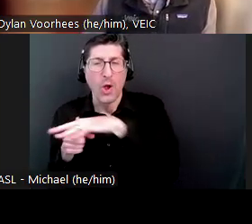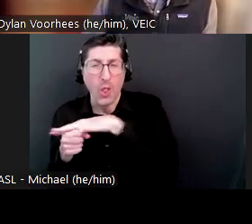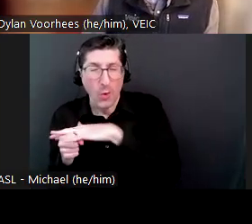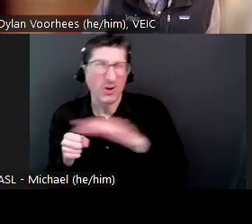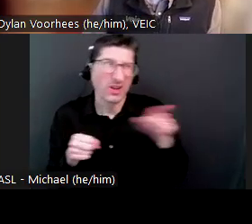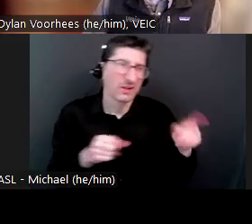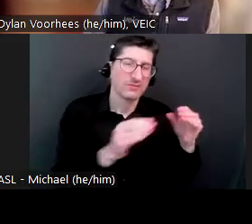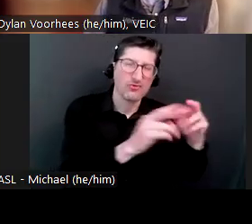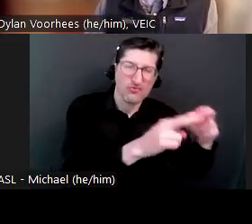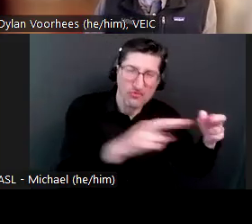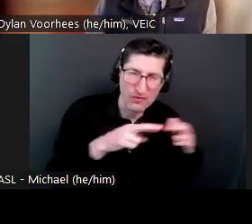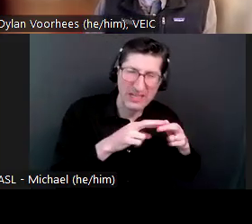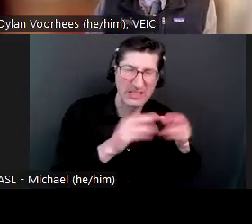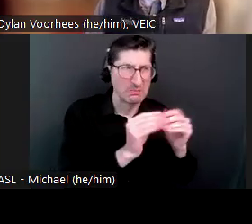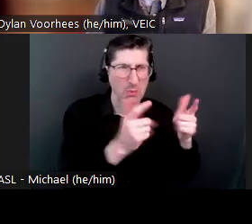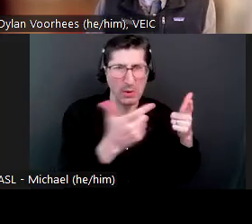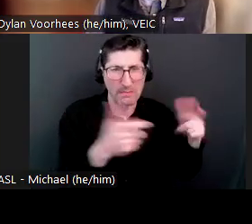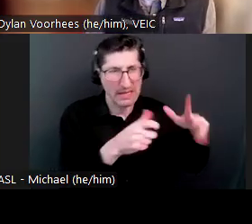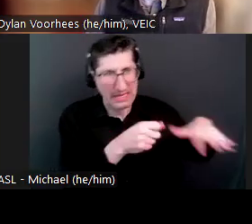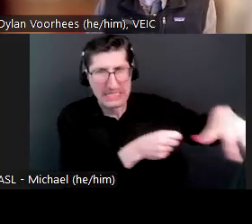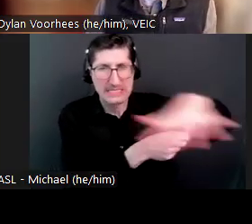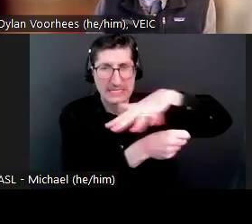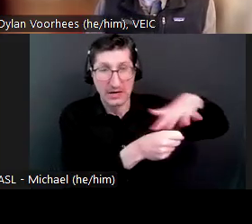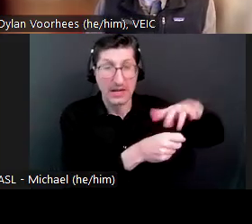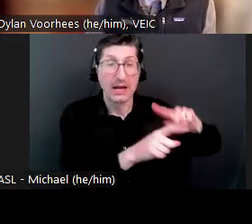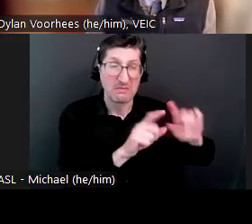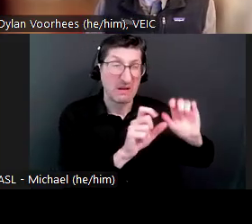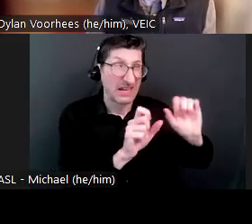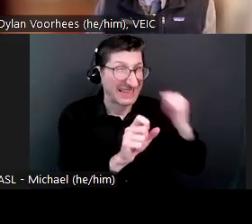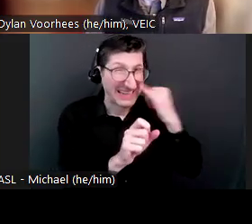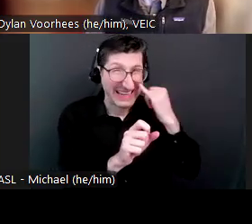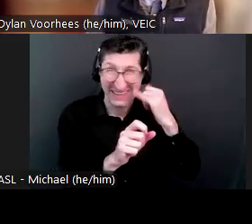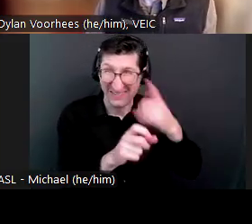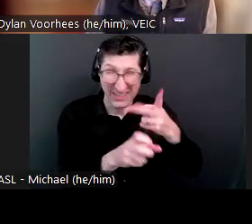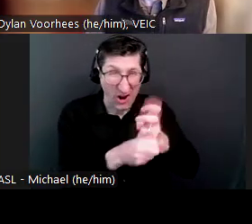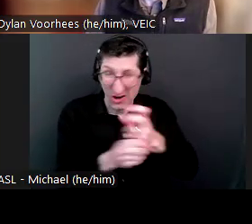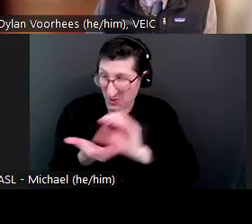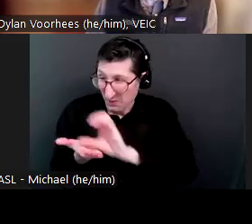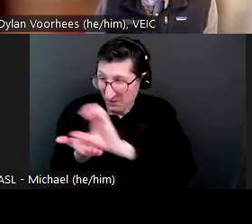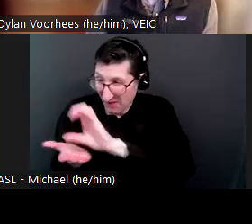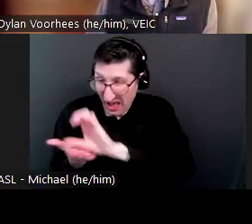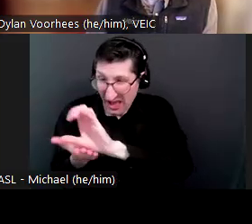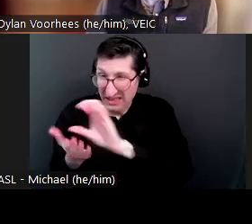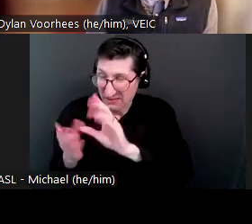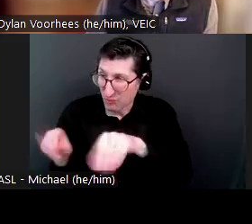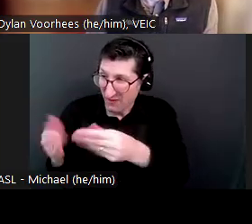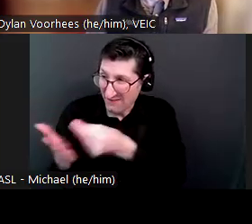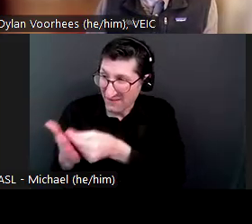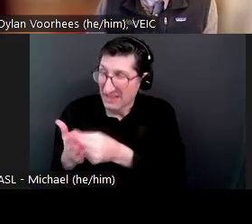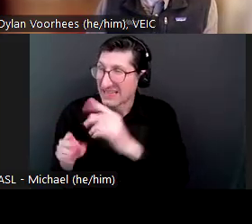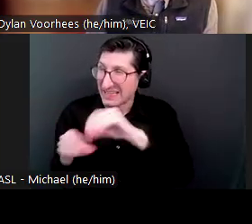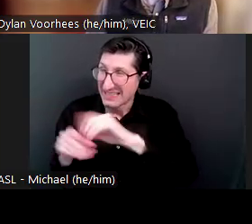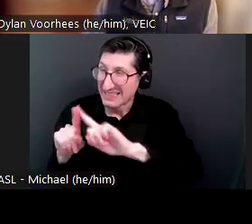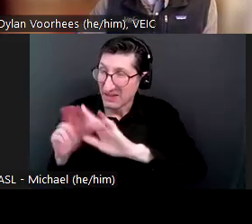regional, but they could provide additional capacity or services that are difficult to fund in every single community. For example, they could have